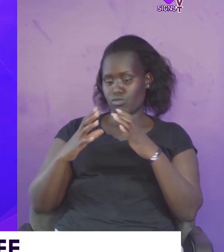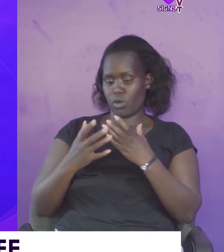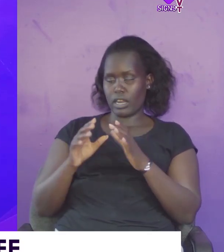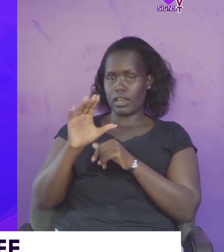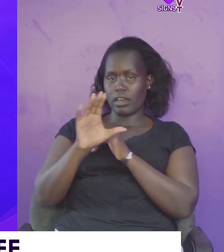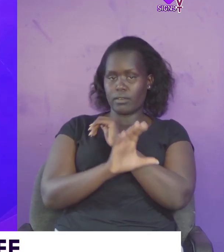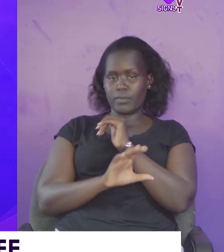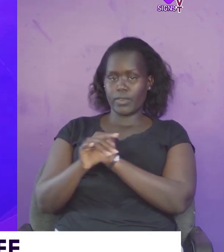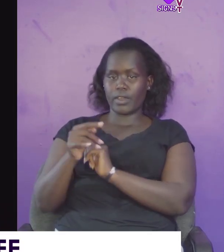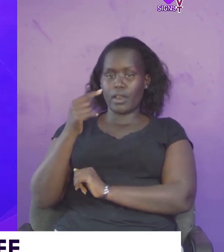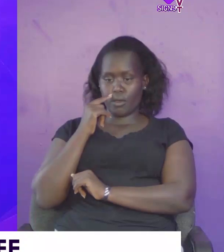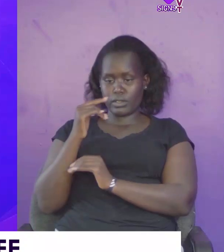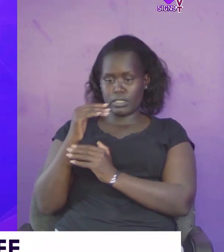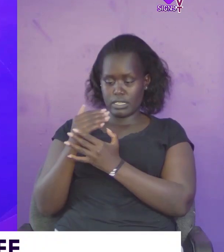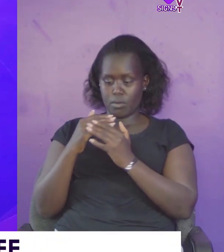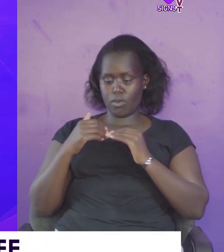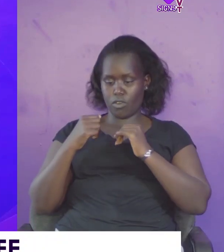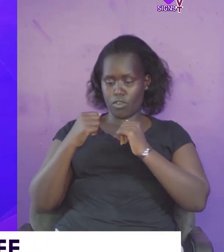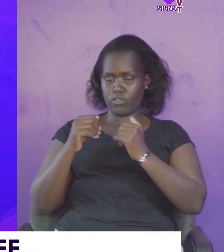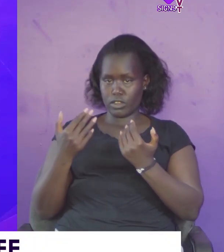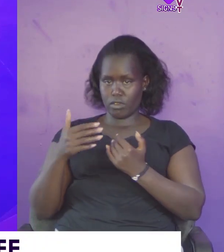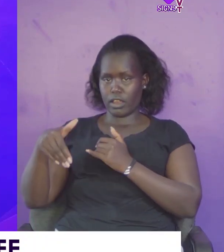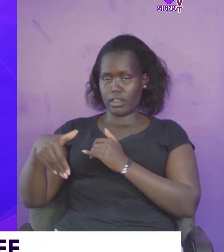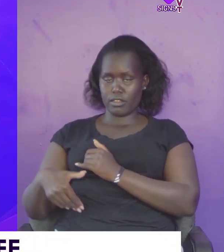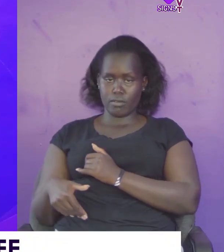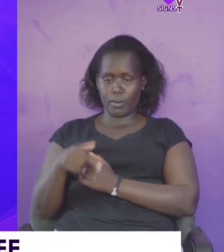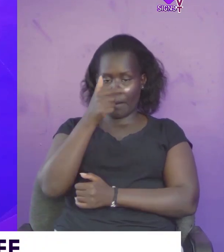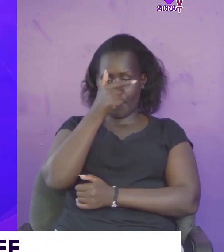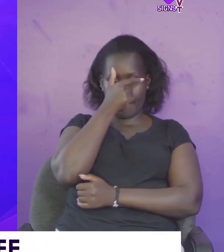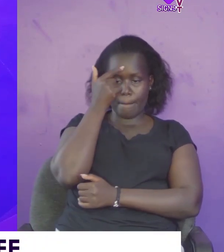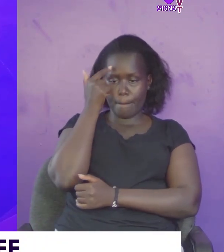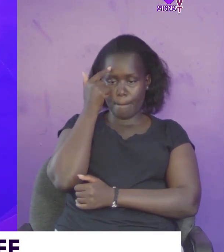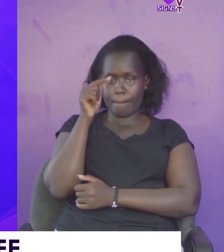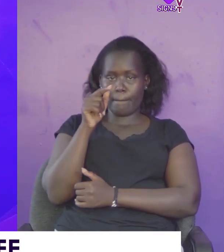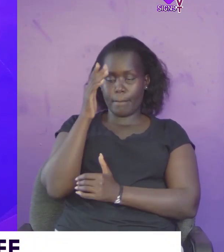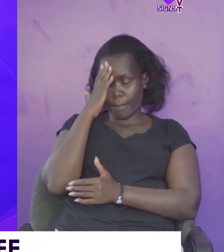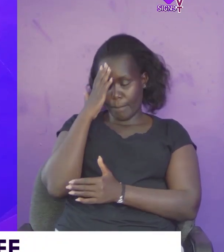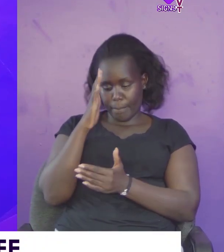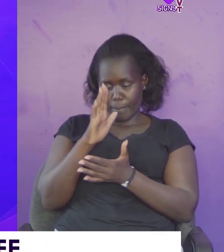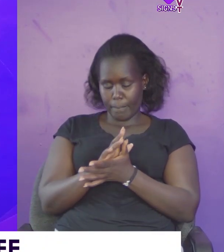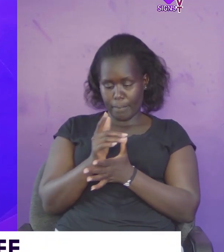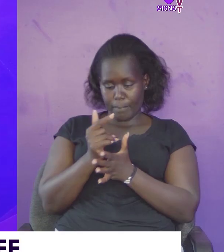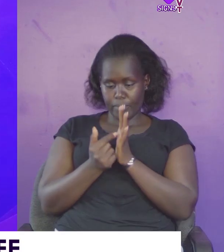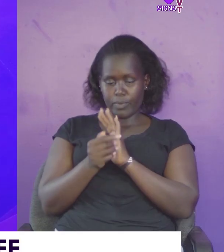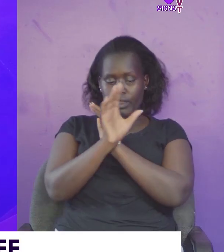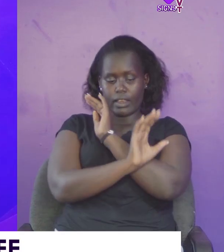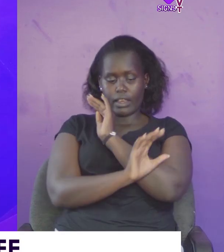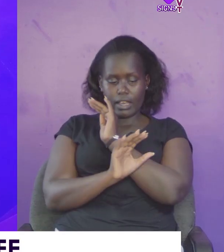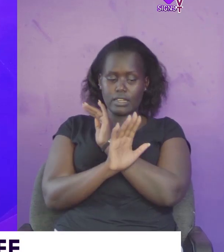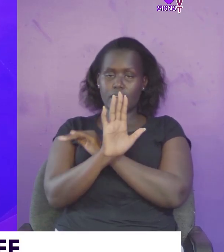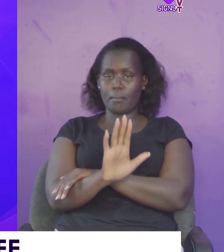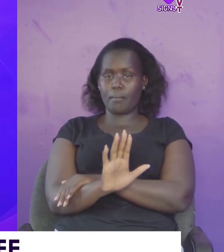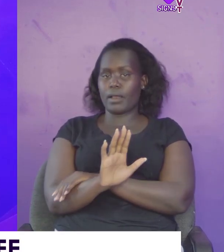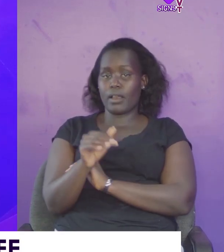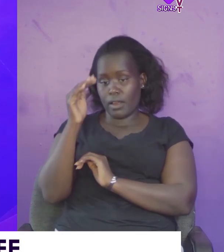You see some kind of confidence in the youth because they believe in their country,